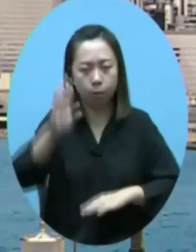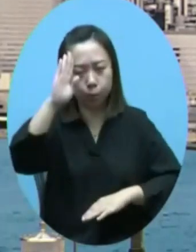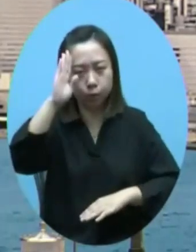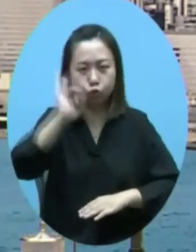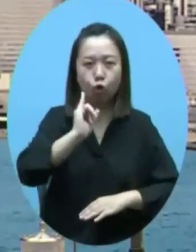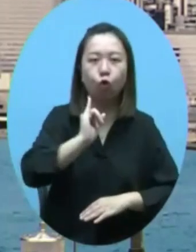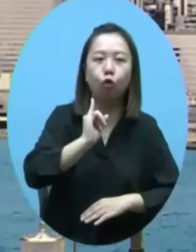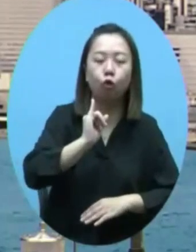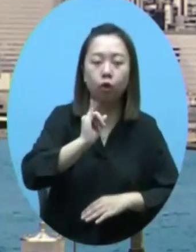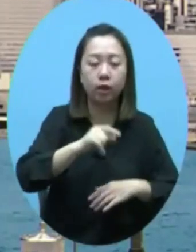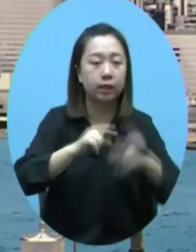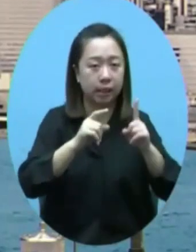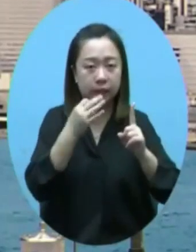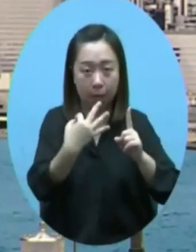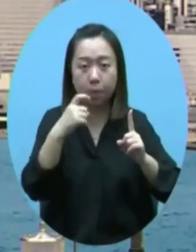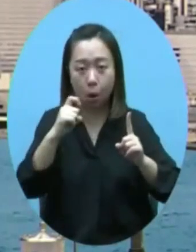Well, not this one.